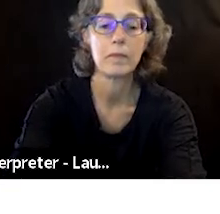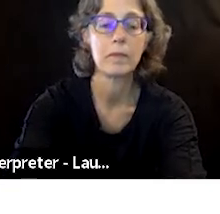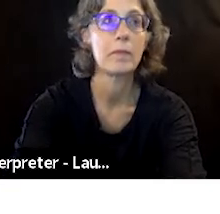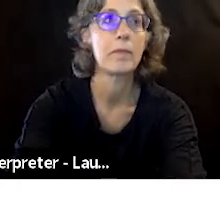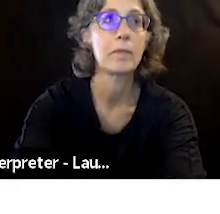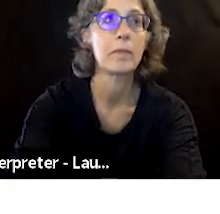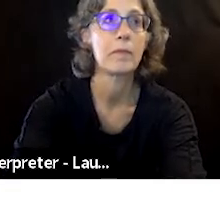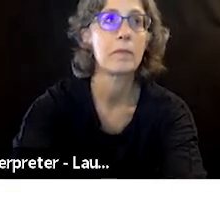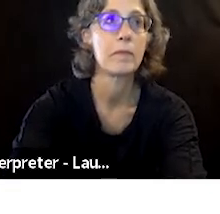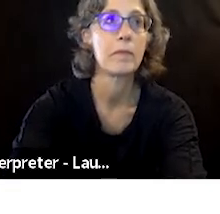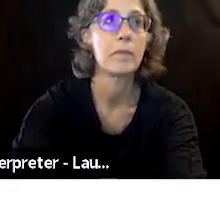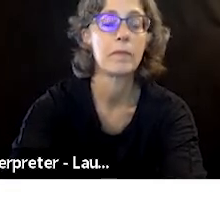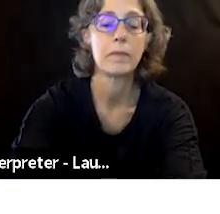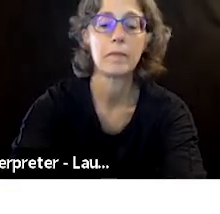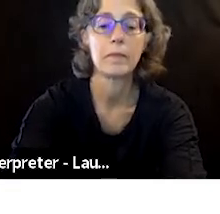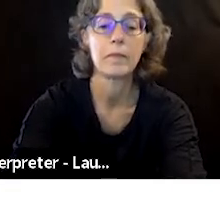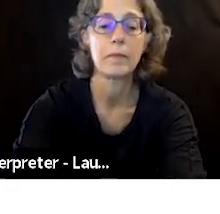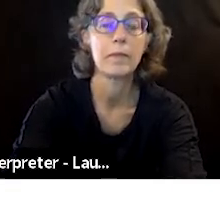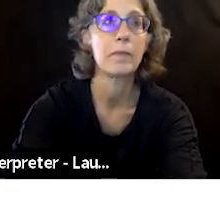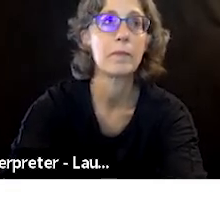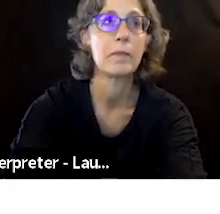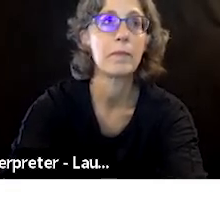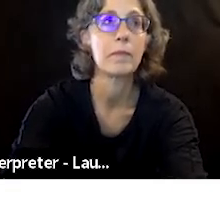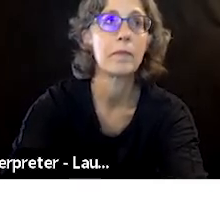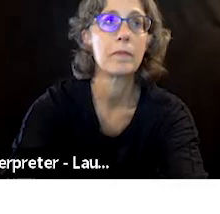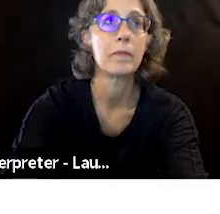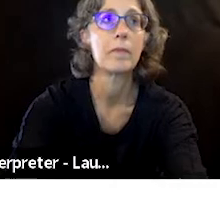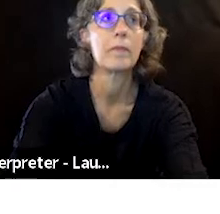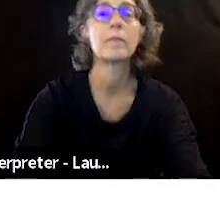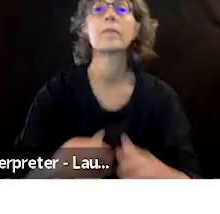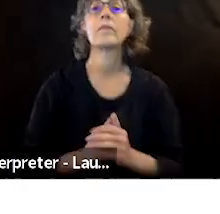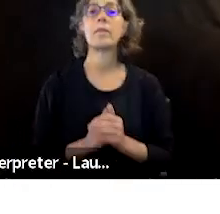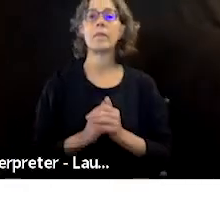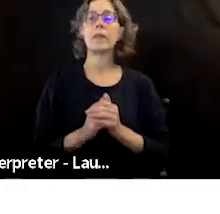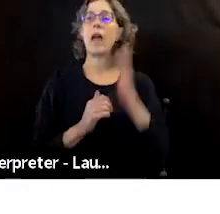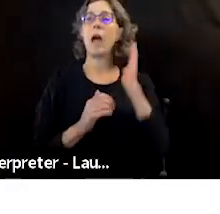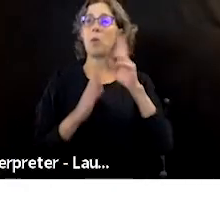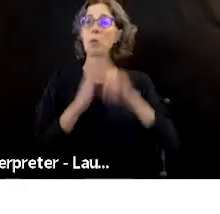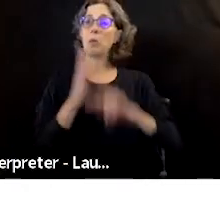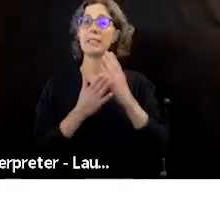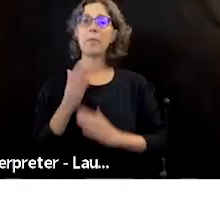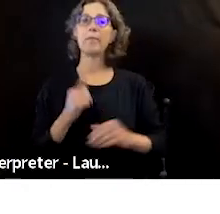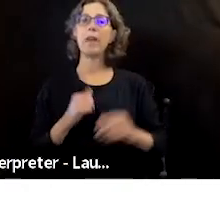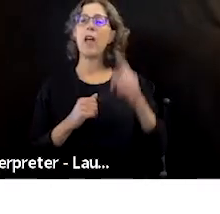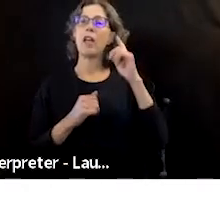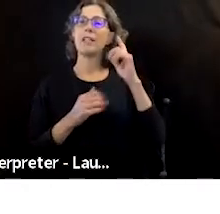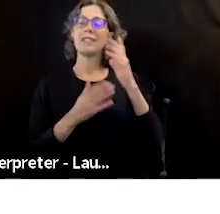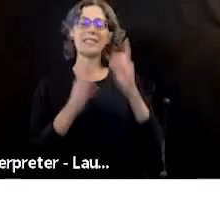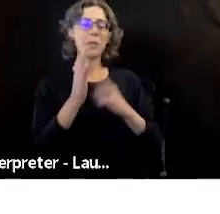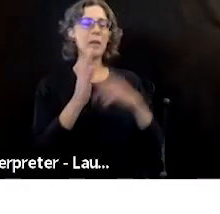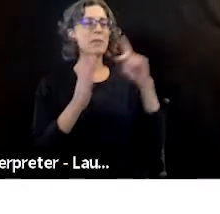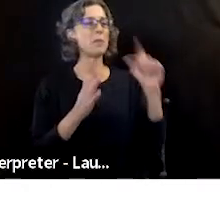I'll read out loud some that are coming up. One, it's thought of as a medical problem instead of